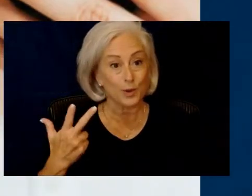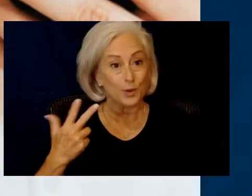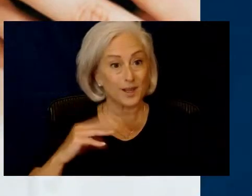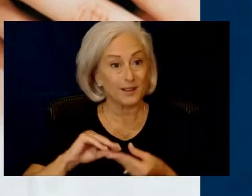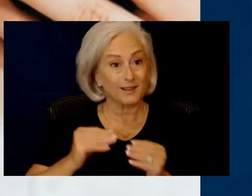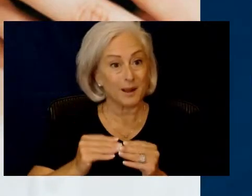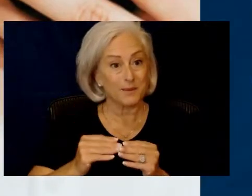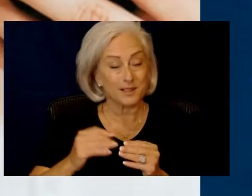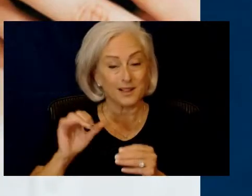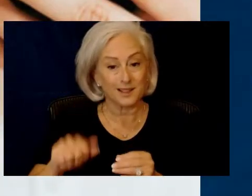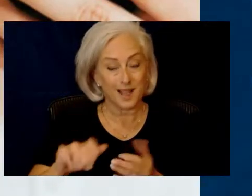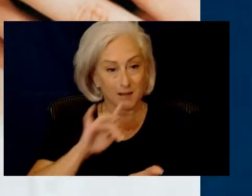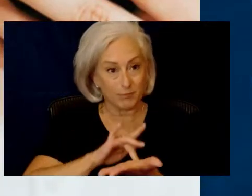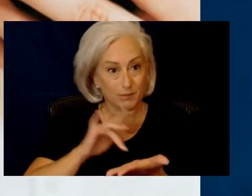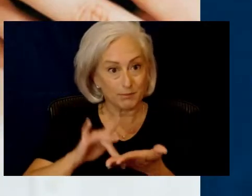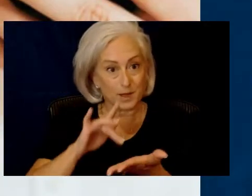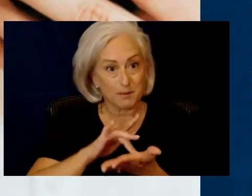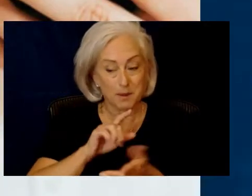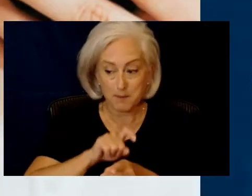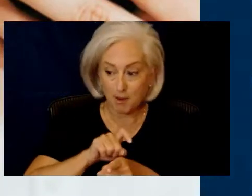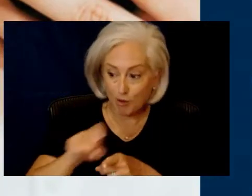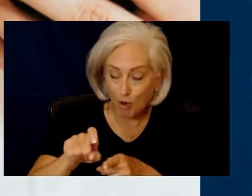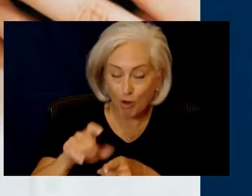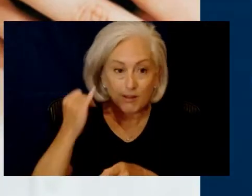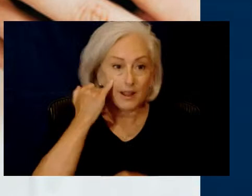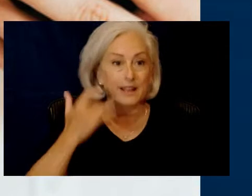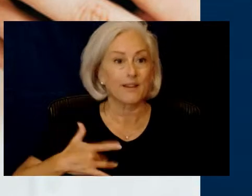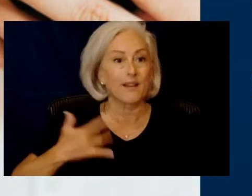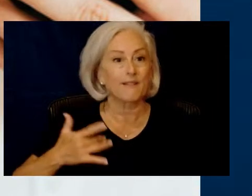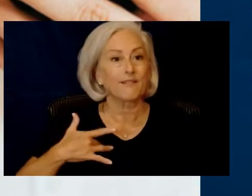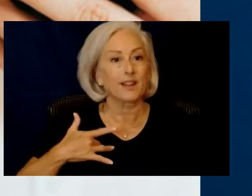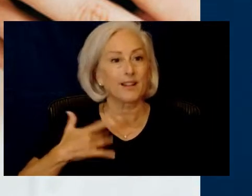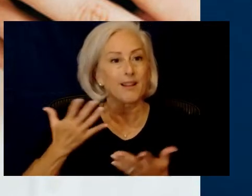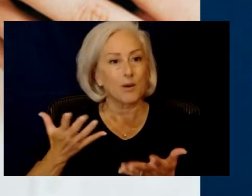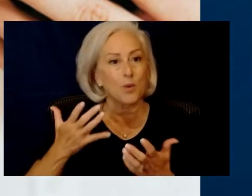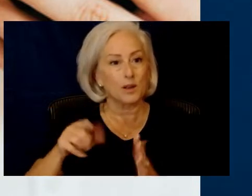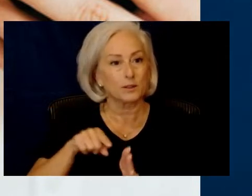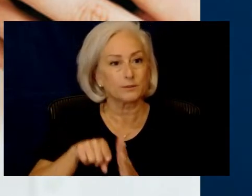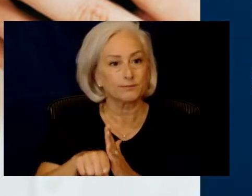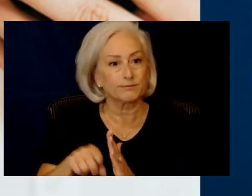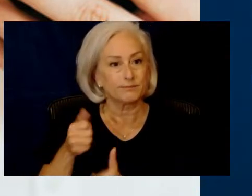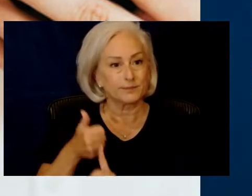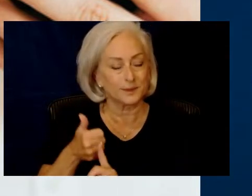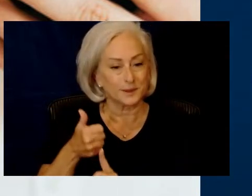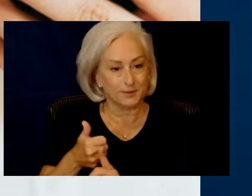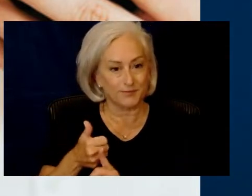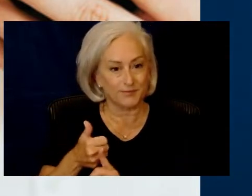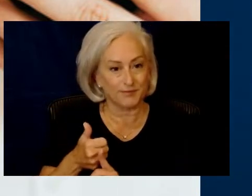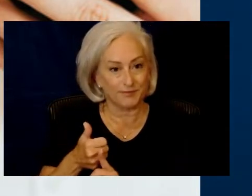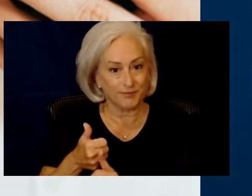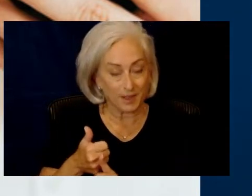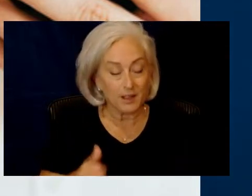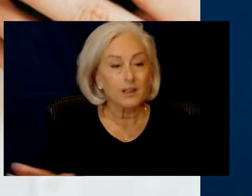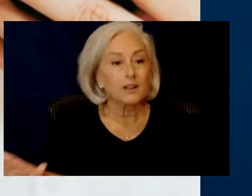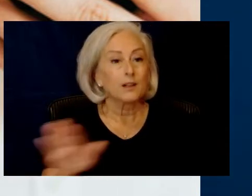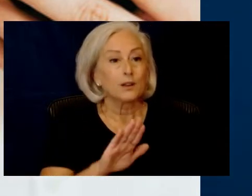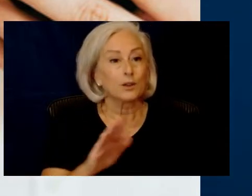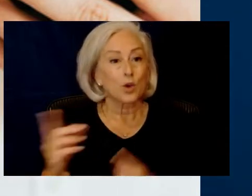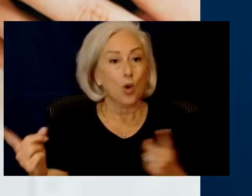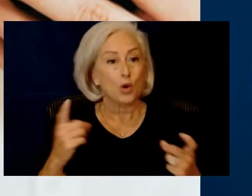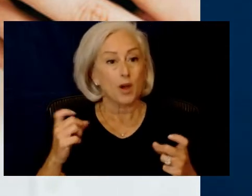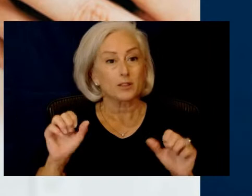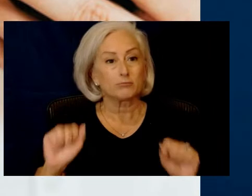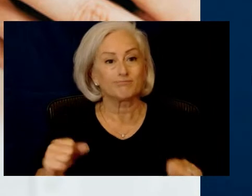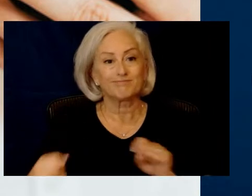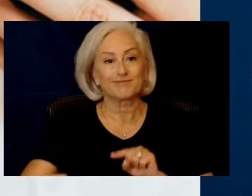show would not be possible without your questions. We love answering each and every one of them, so make sure to get your questions into us on YouTube, Facebook, Twitter,